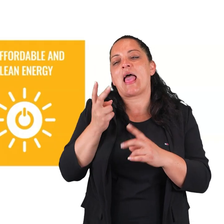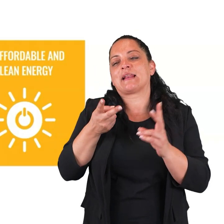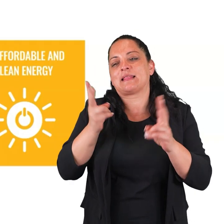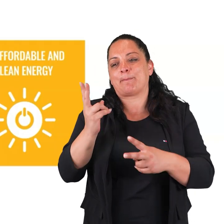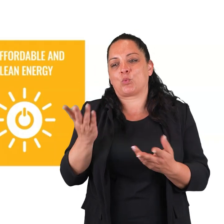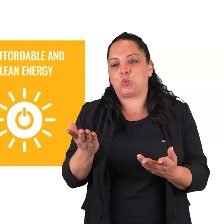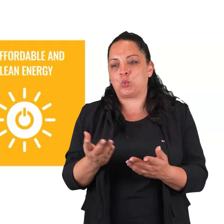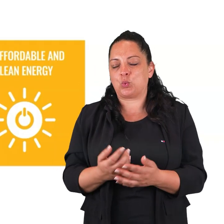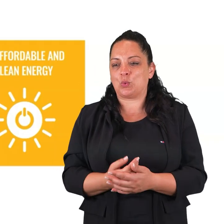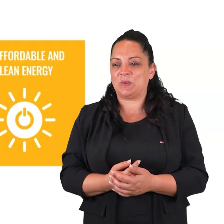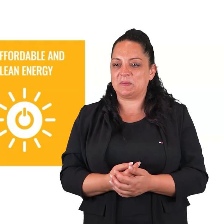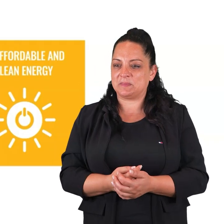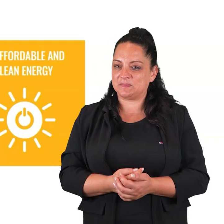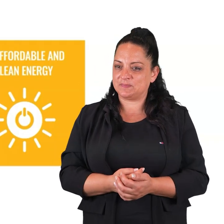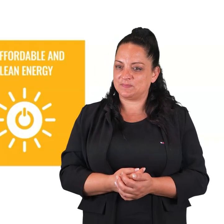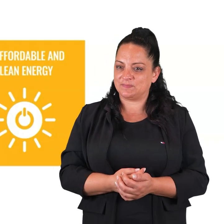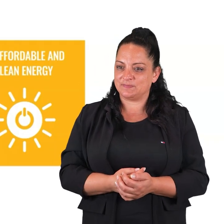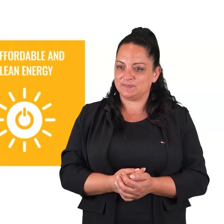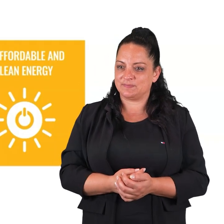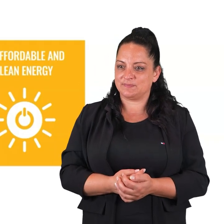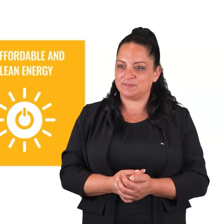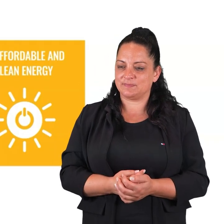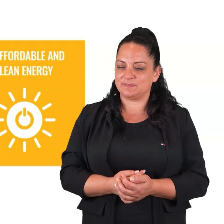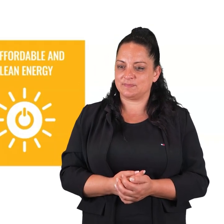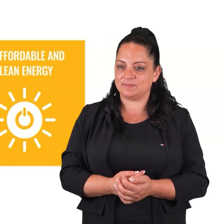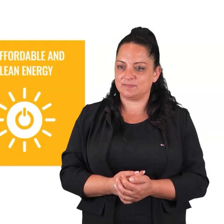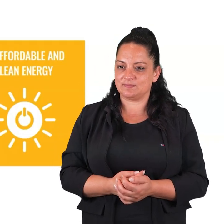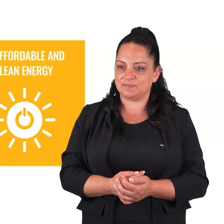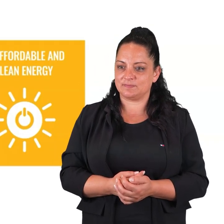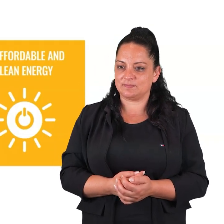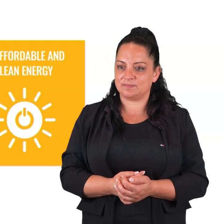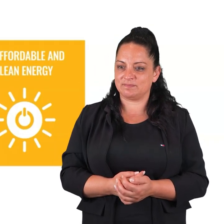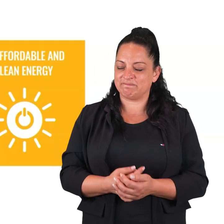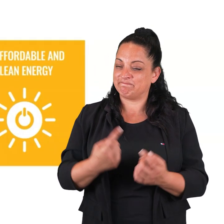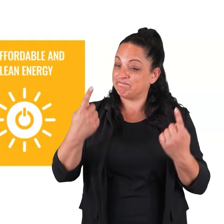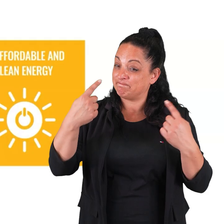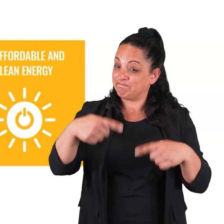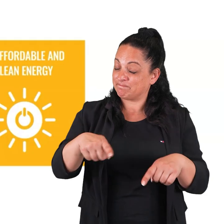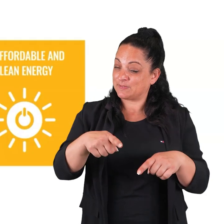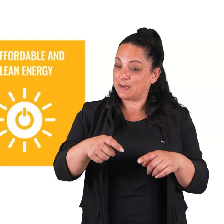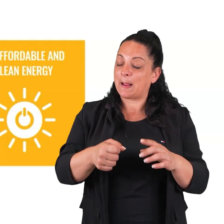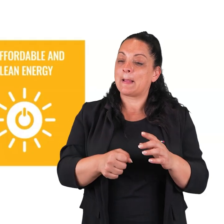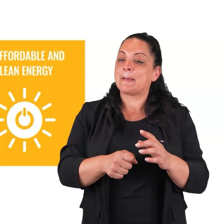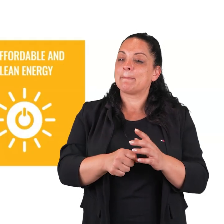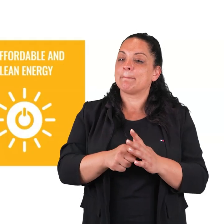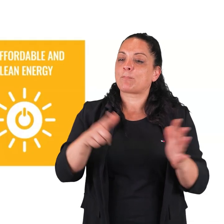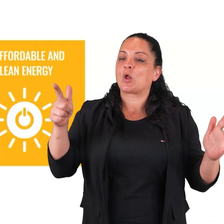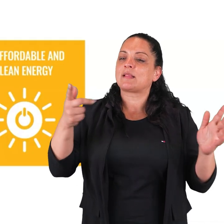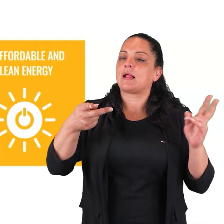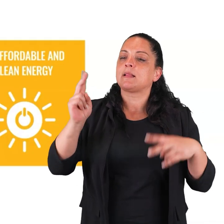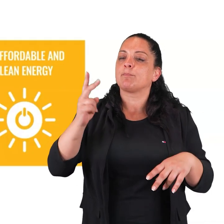the environment and the ecological transition, and sustain also people that live